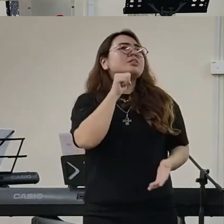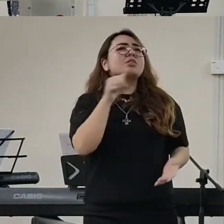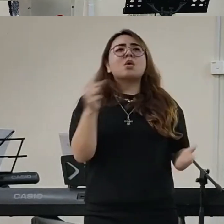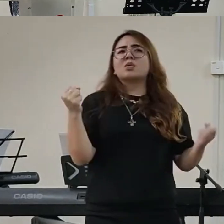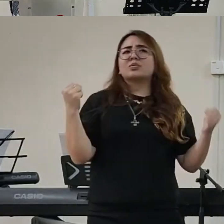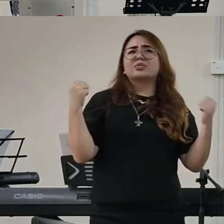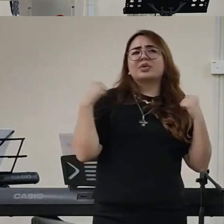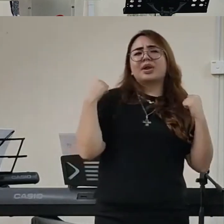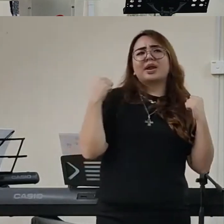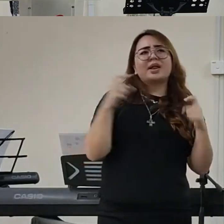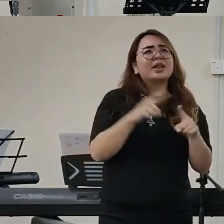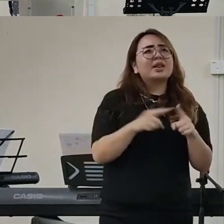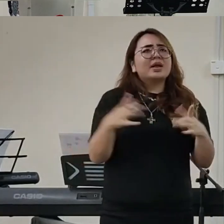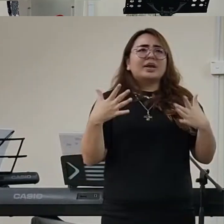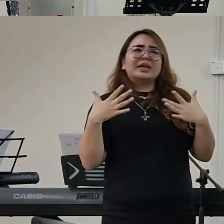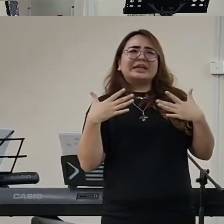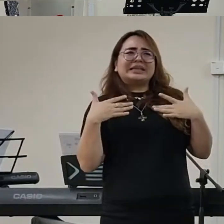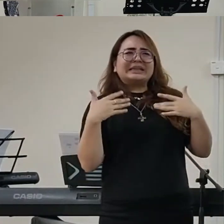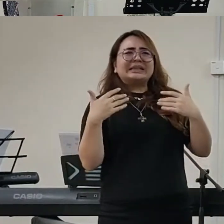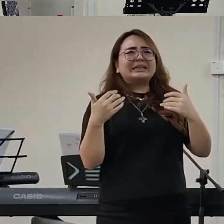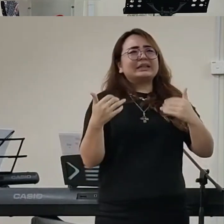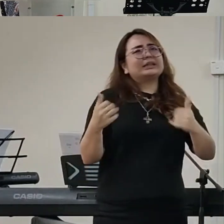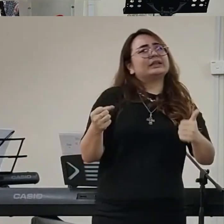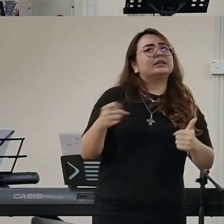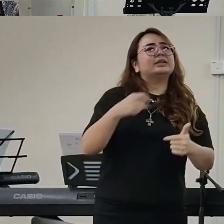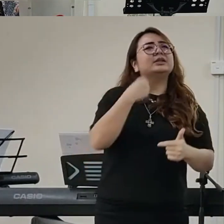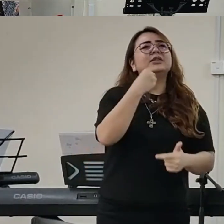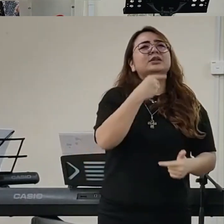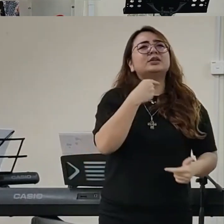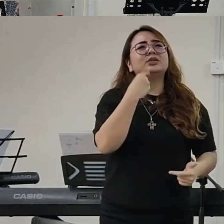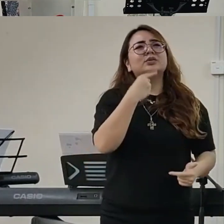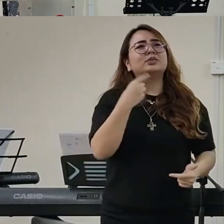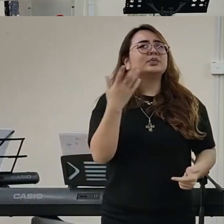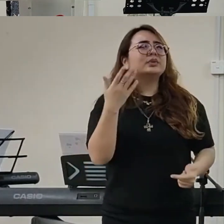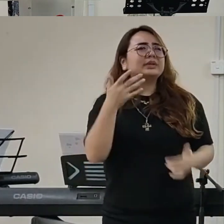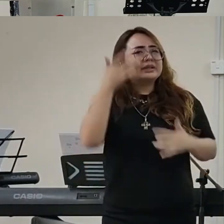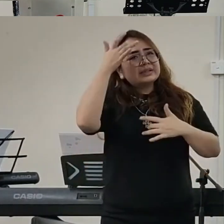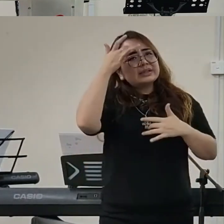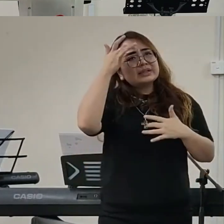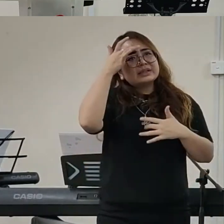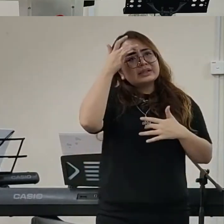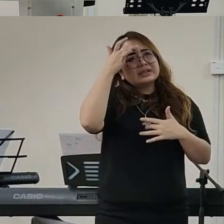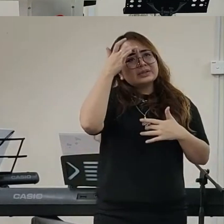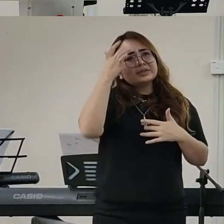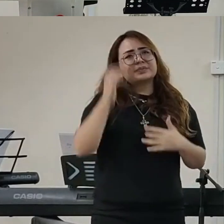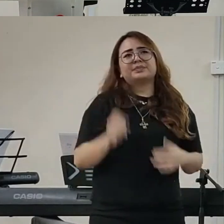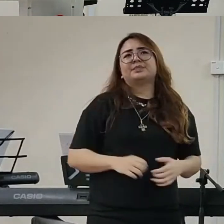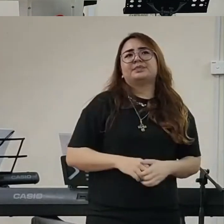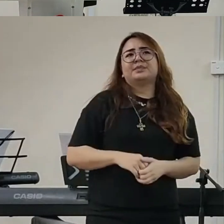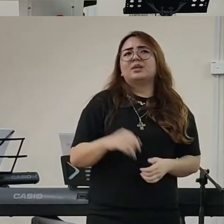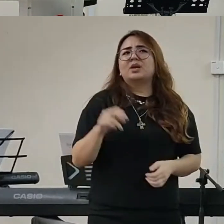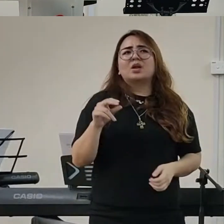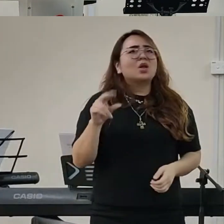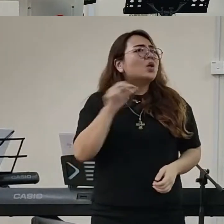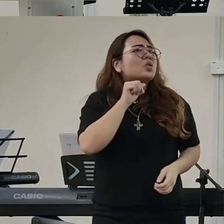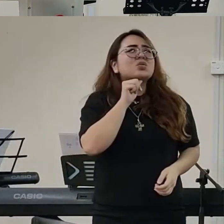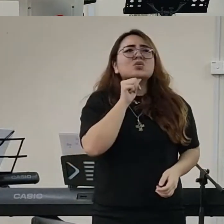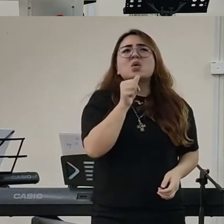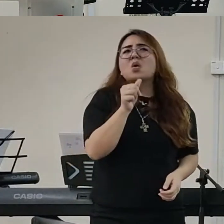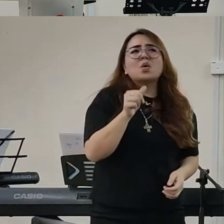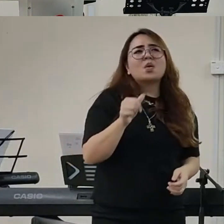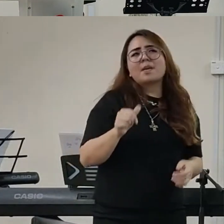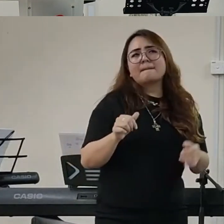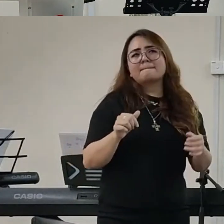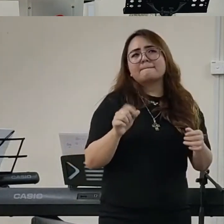bound up the broken, nor brought back what was driven away, nor sought what was lost, but